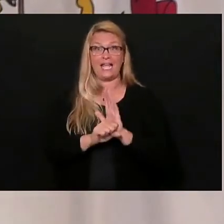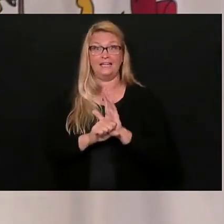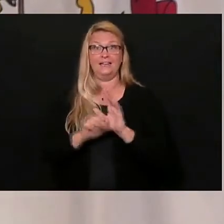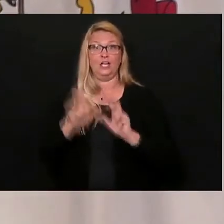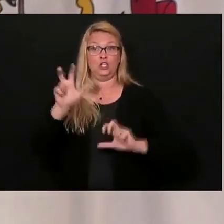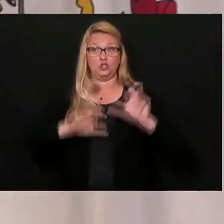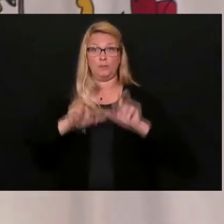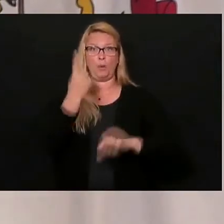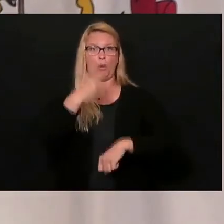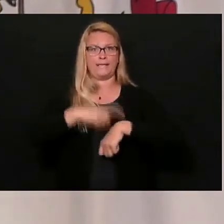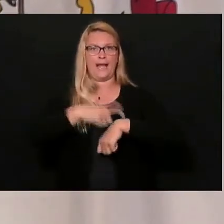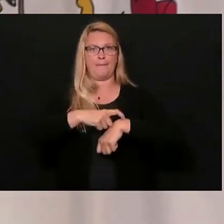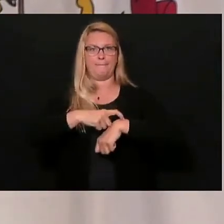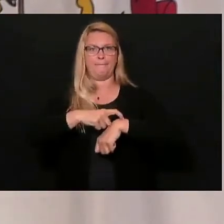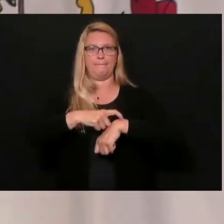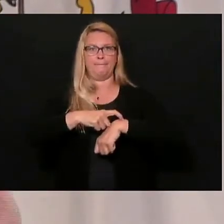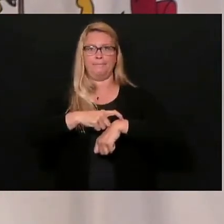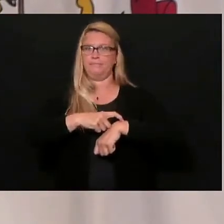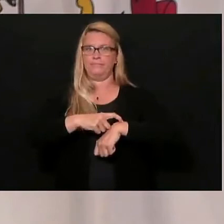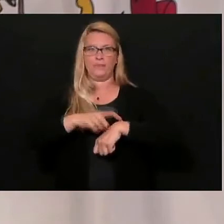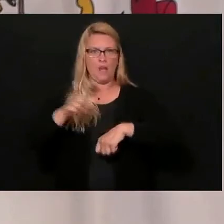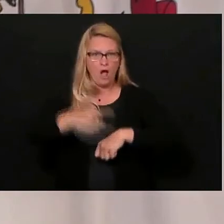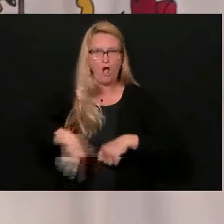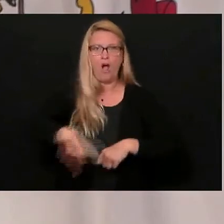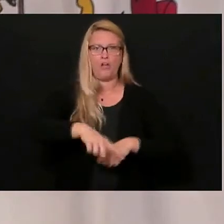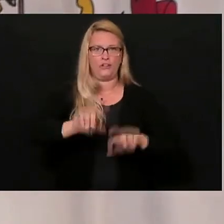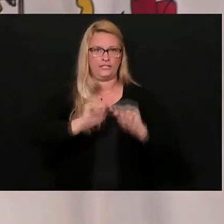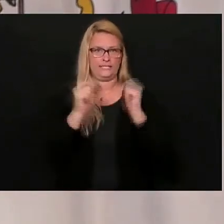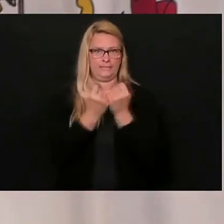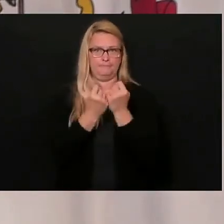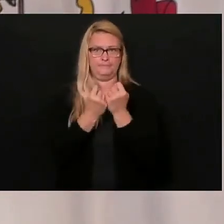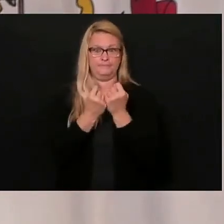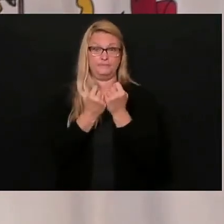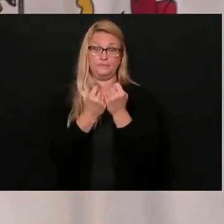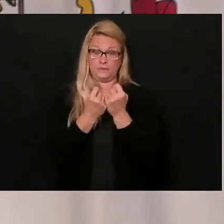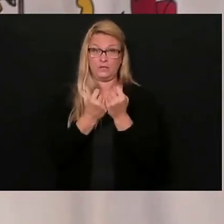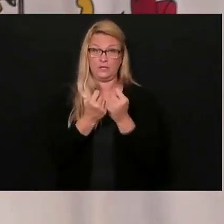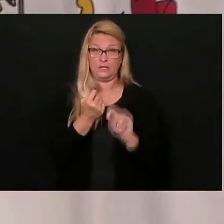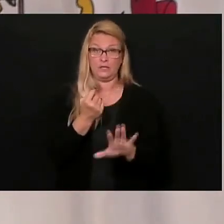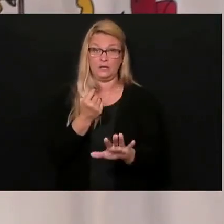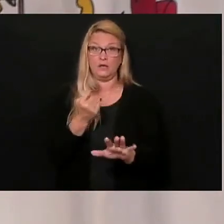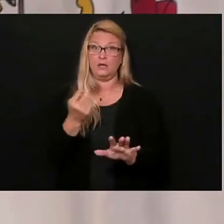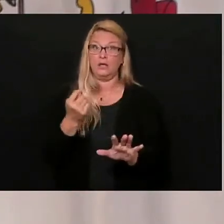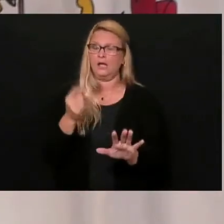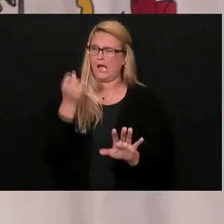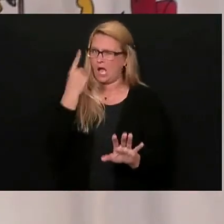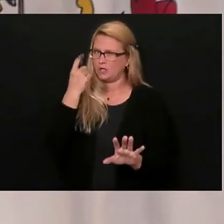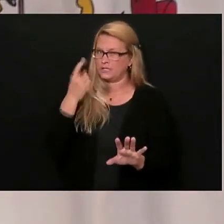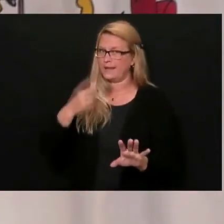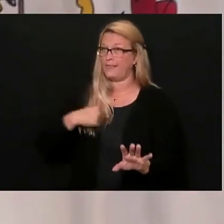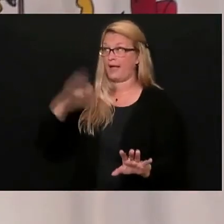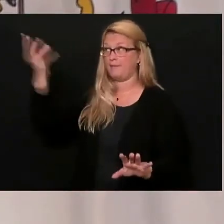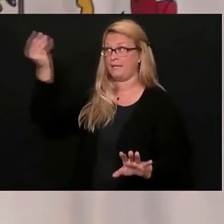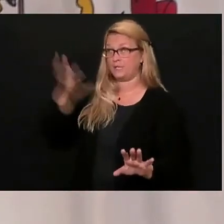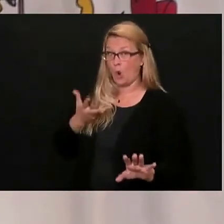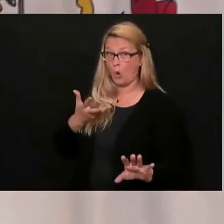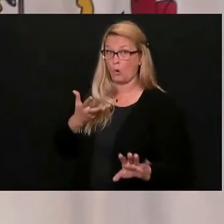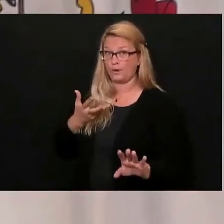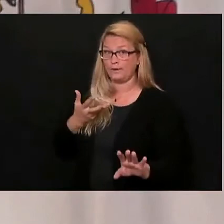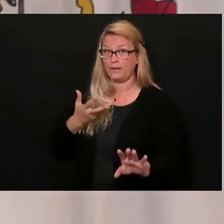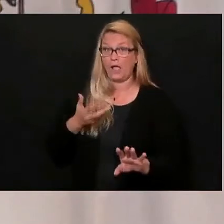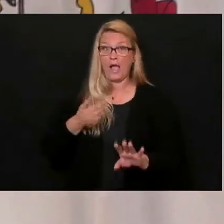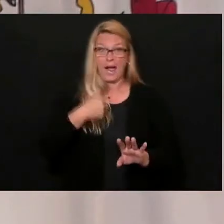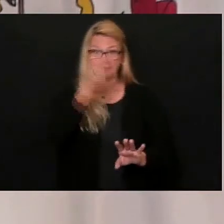time, all at one time, all their teams. Now, with all that, and this is what I've been told, with all that, what